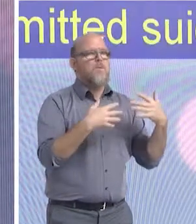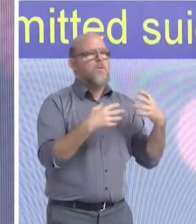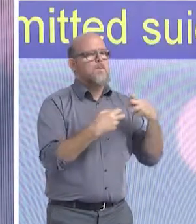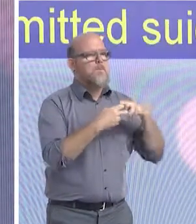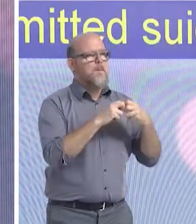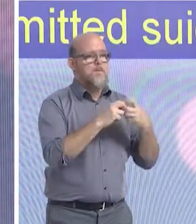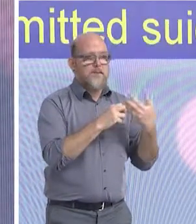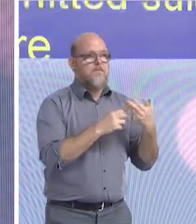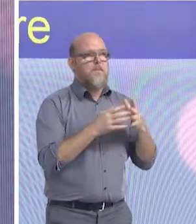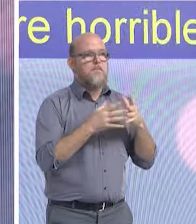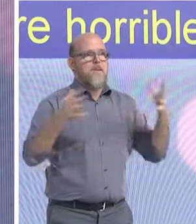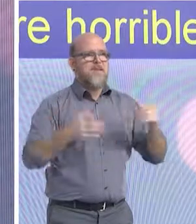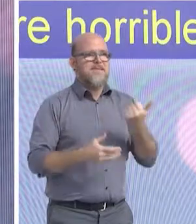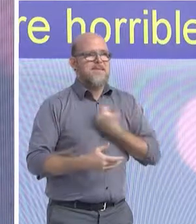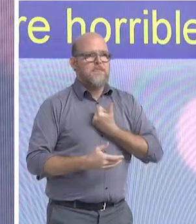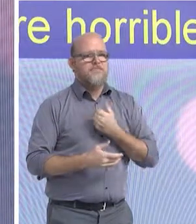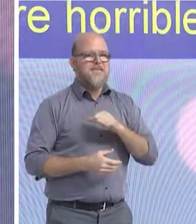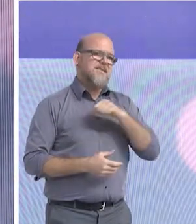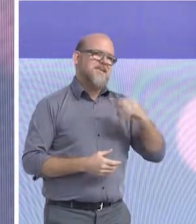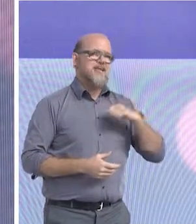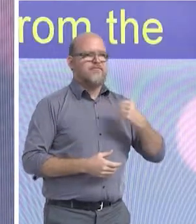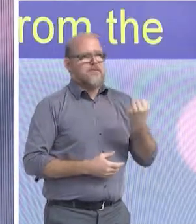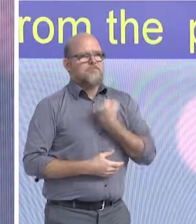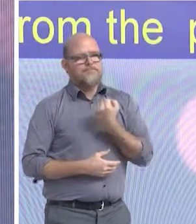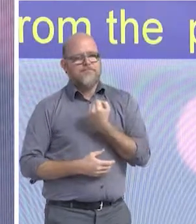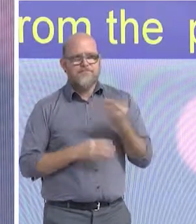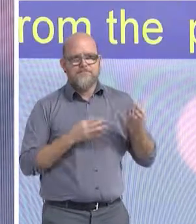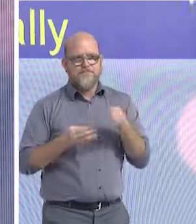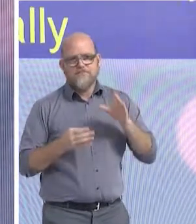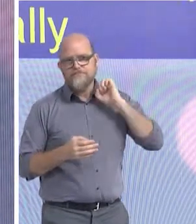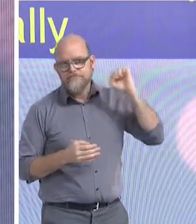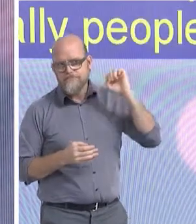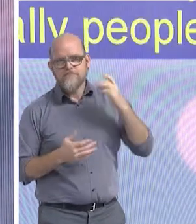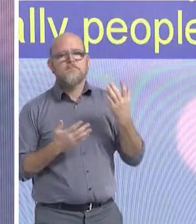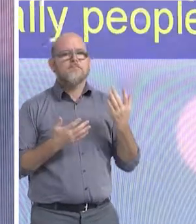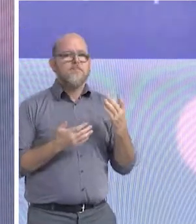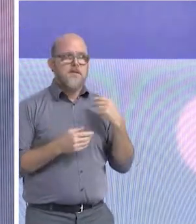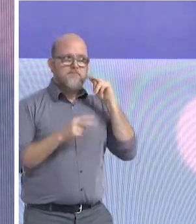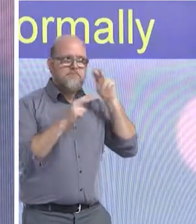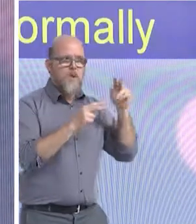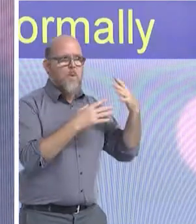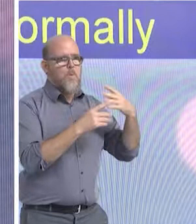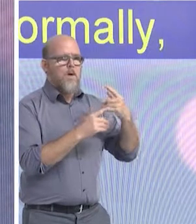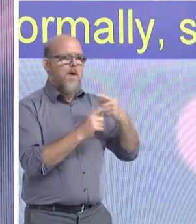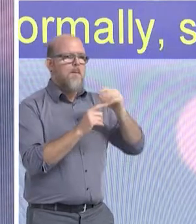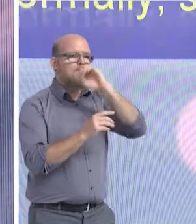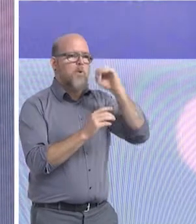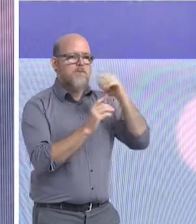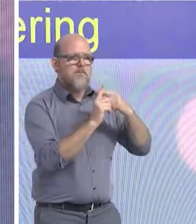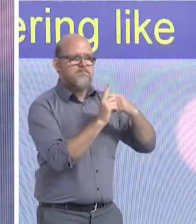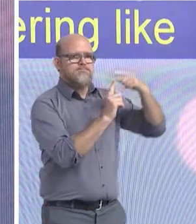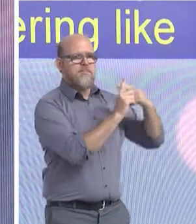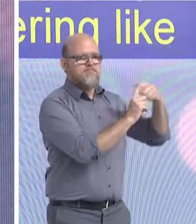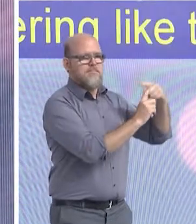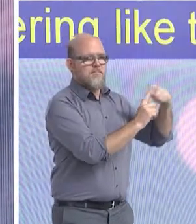that were pursued. So occasionally people would come to me informally, sometimes perhaps at a gathering like this. I remember a gentleman from Cyprus, and he said,